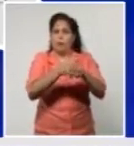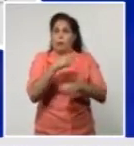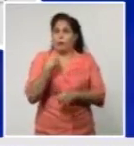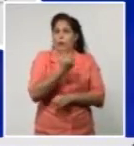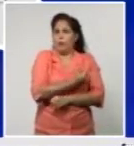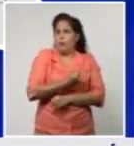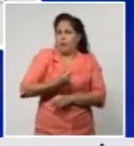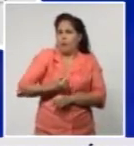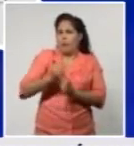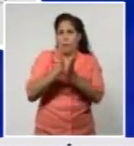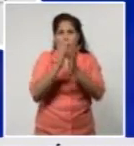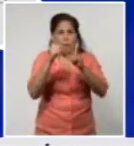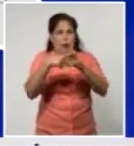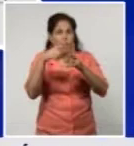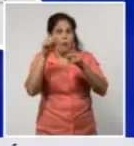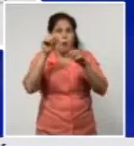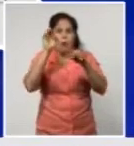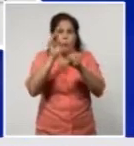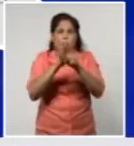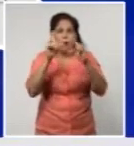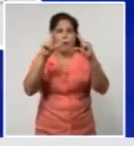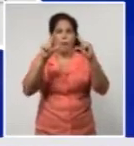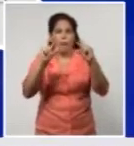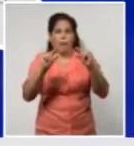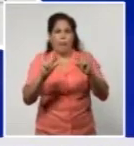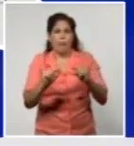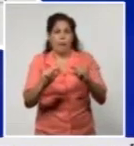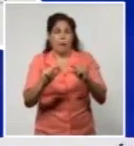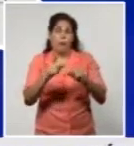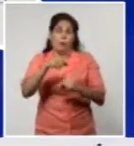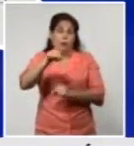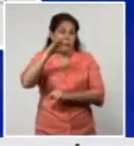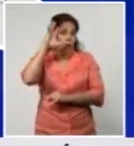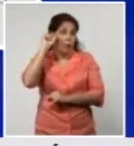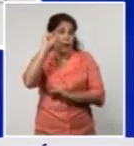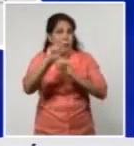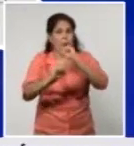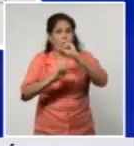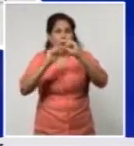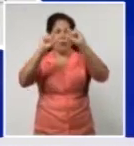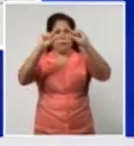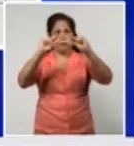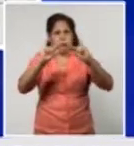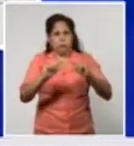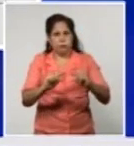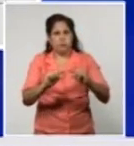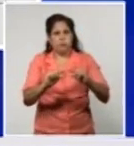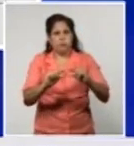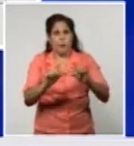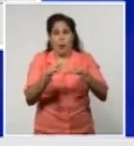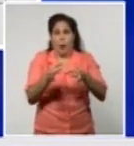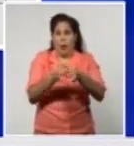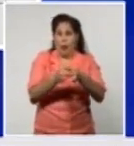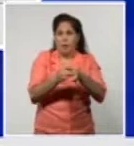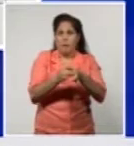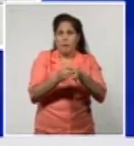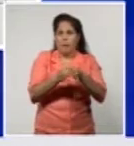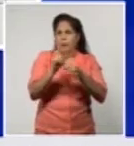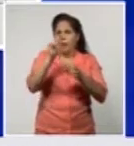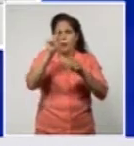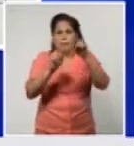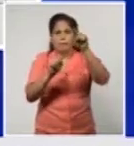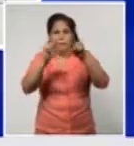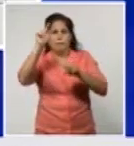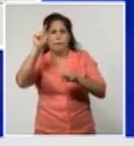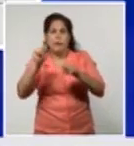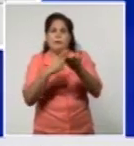confirmed. And following great efforts, early in May the cases began to drop, as you